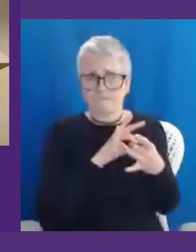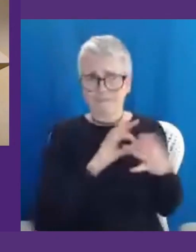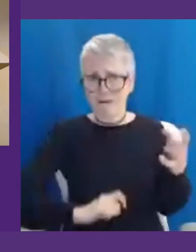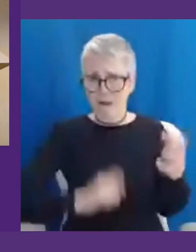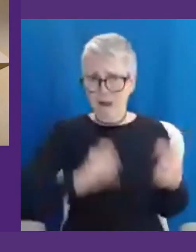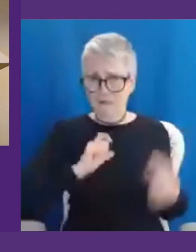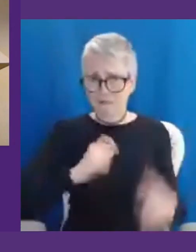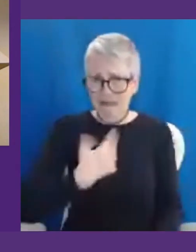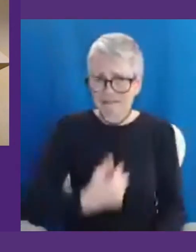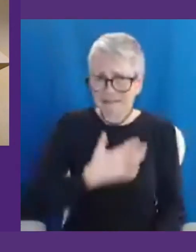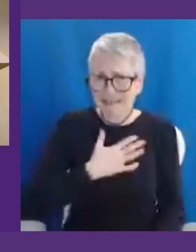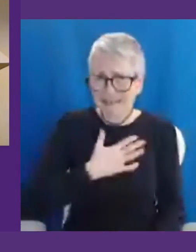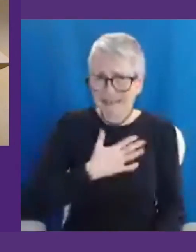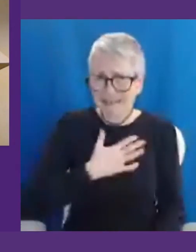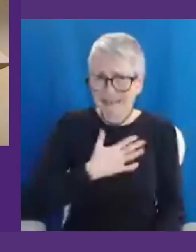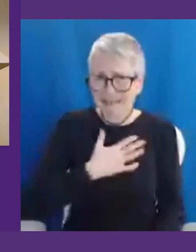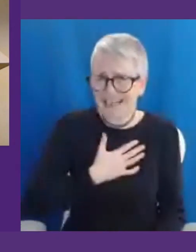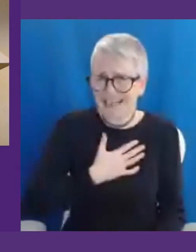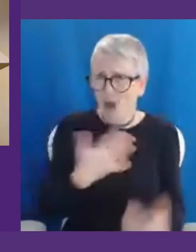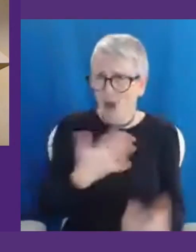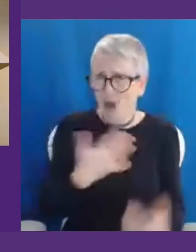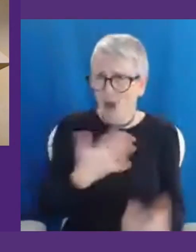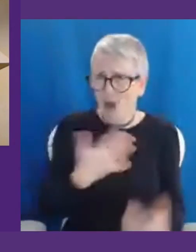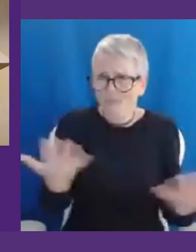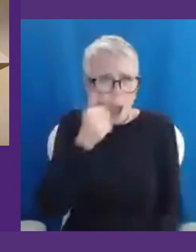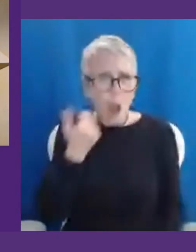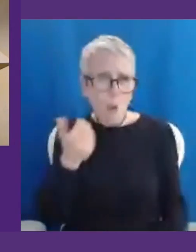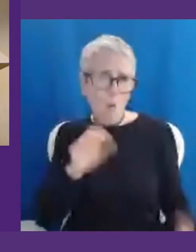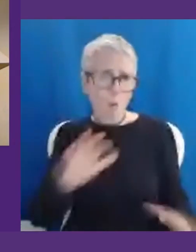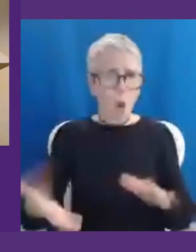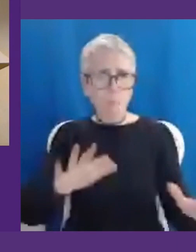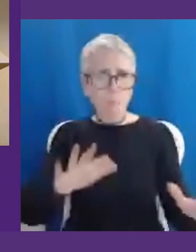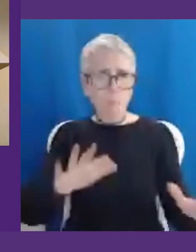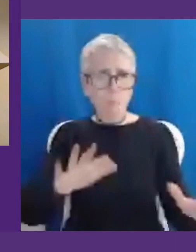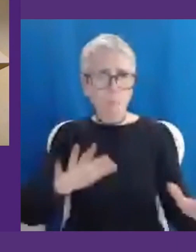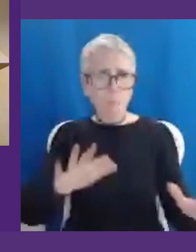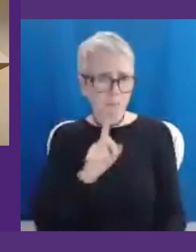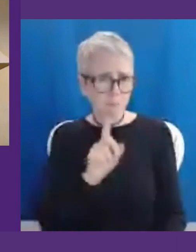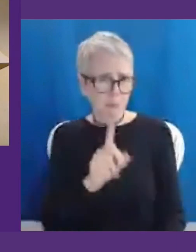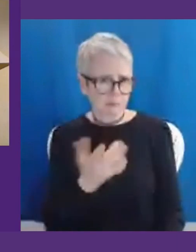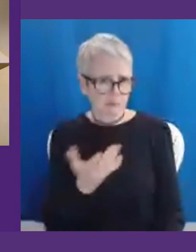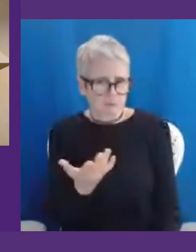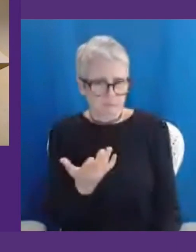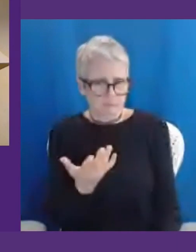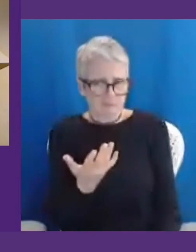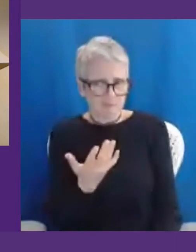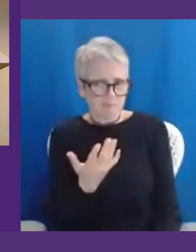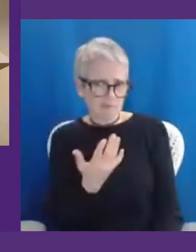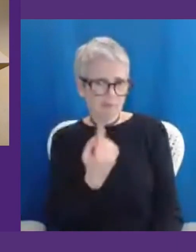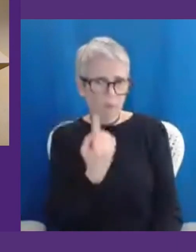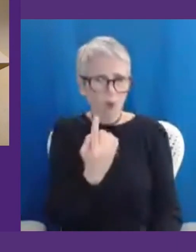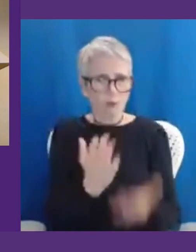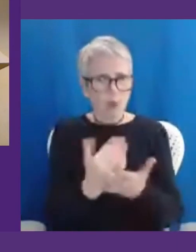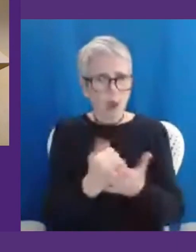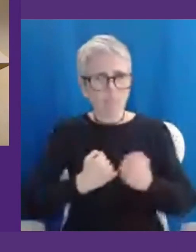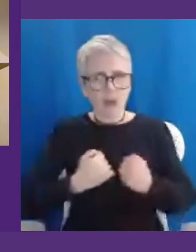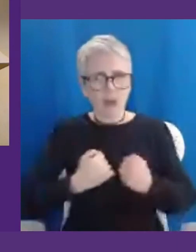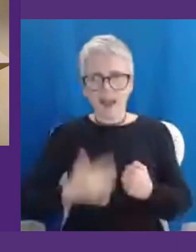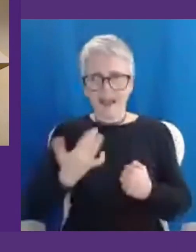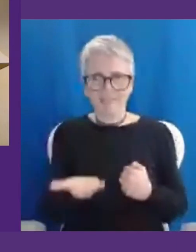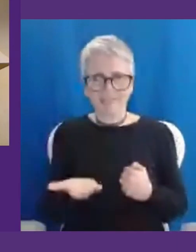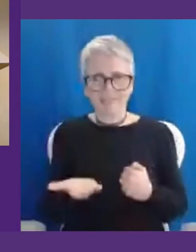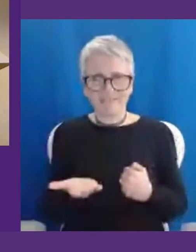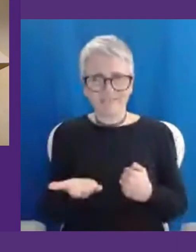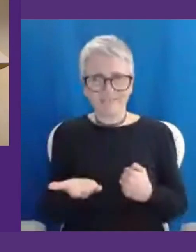was wobbly, but that was just one aspect of my life. It was neither good nor bad. It was just my